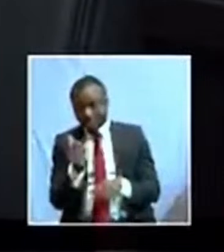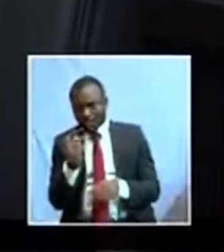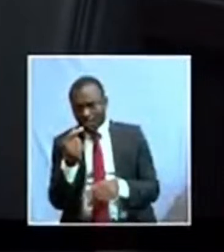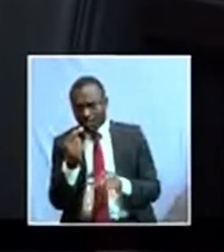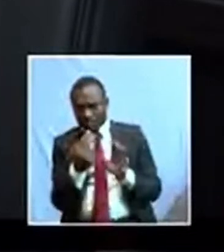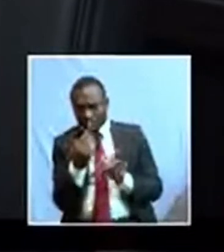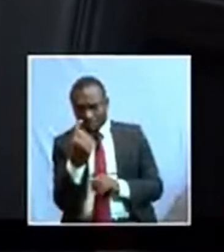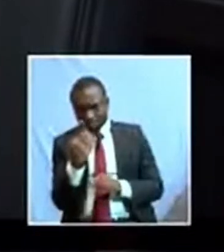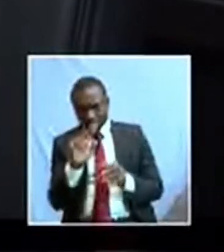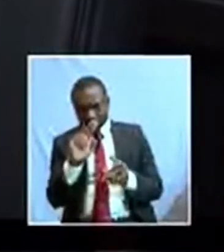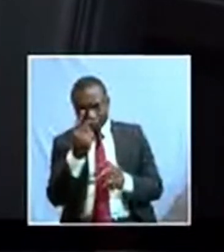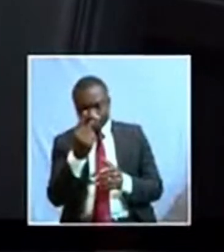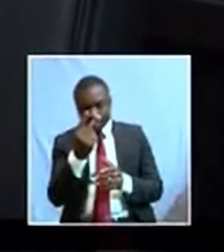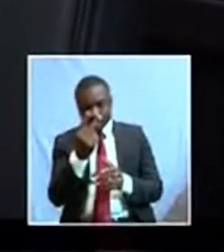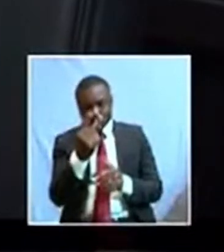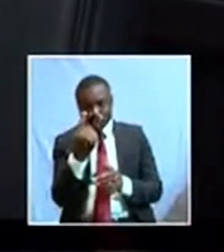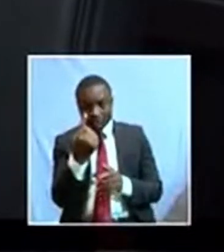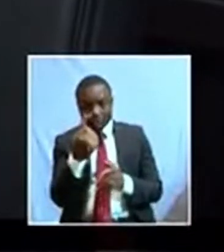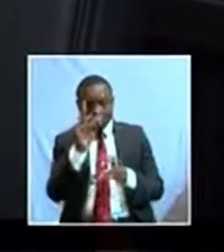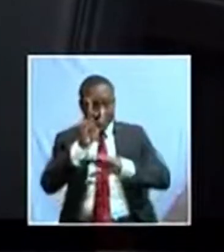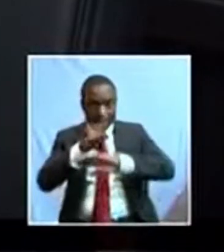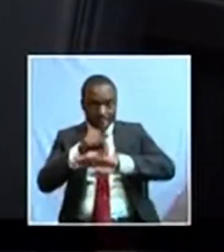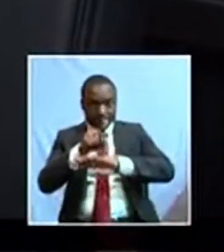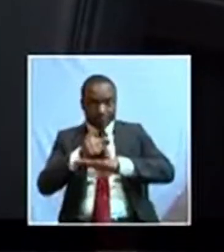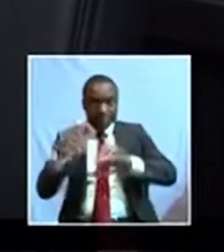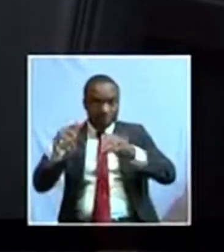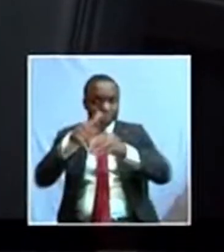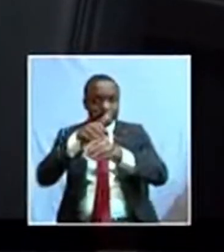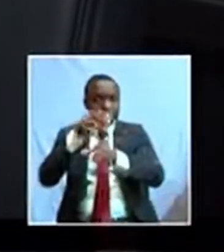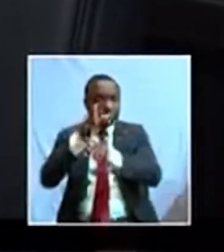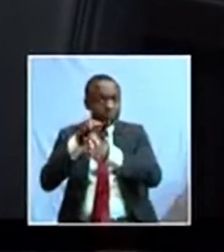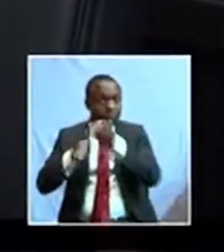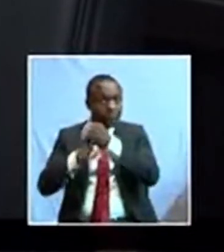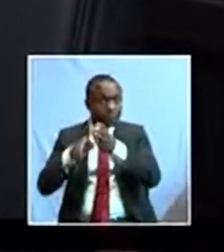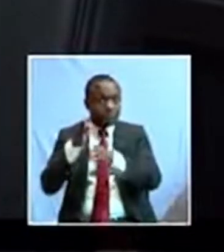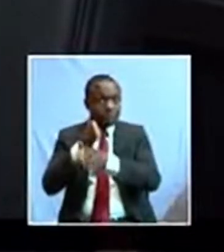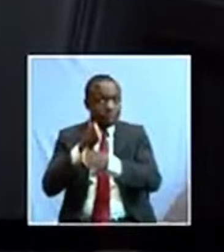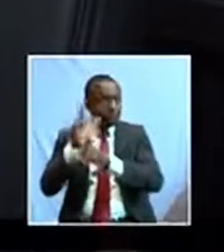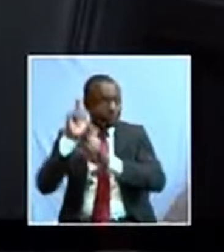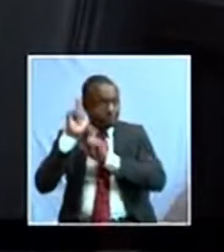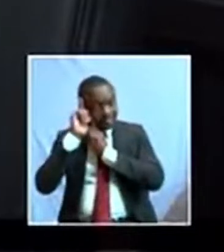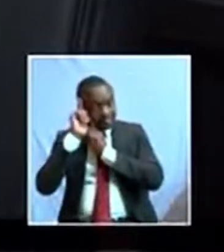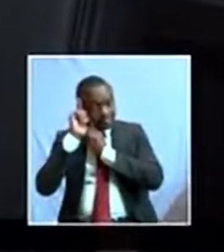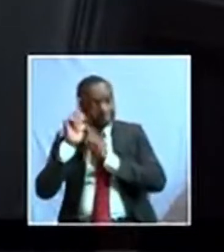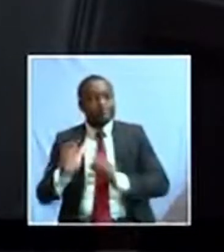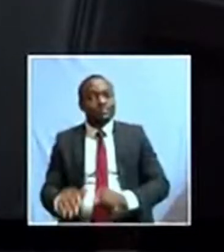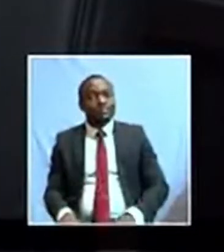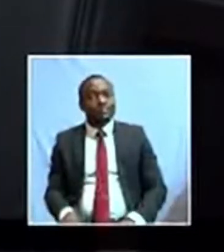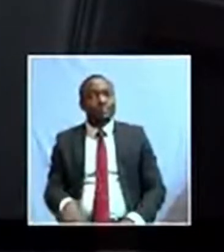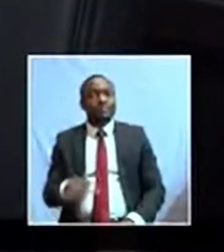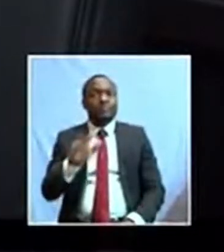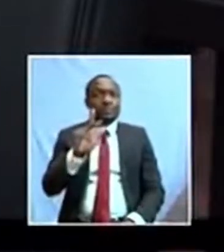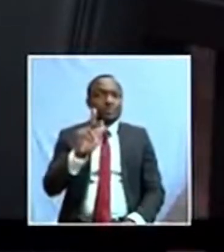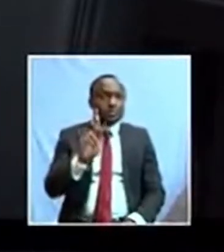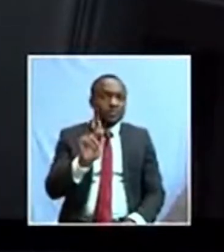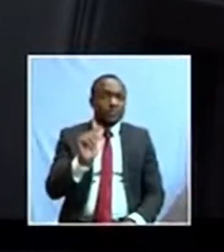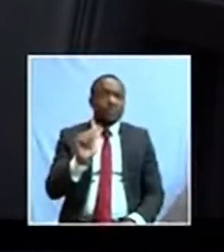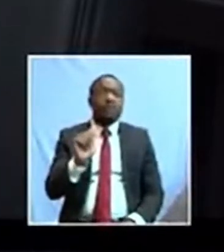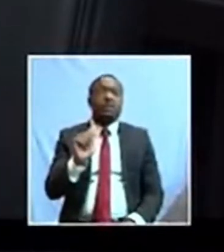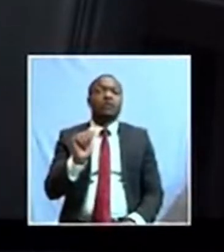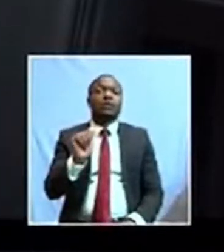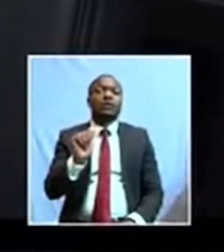the second one is a project that was involving construction of a guest house at Kayawe checkpoint.